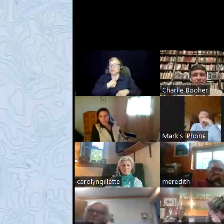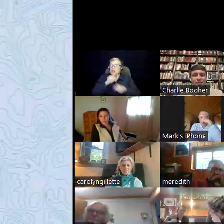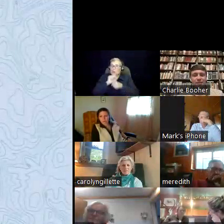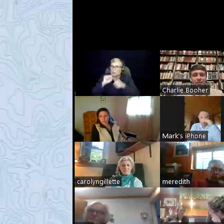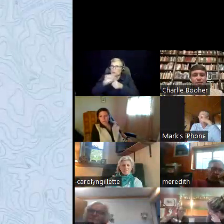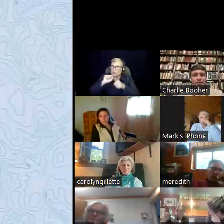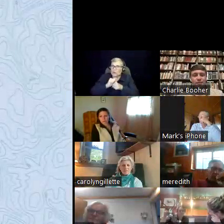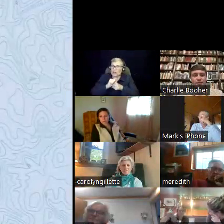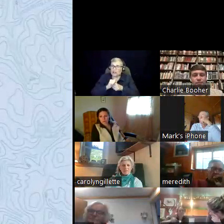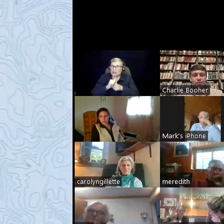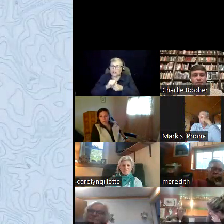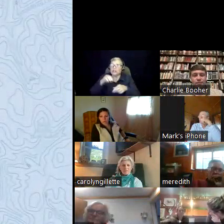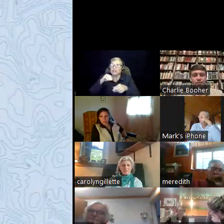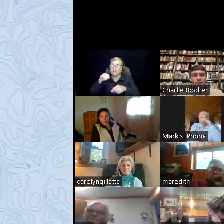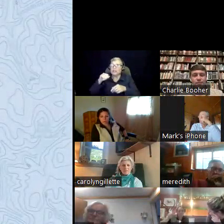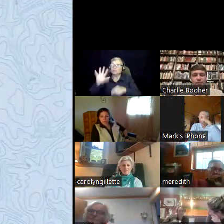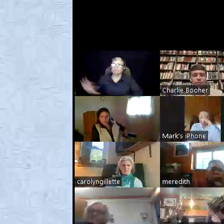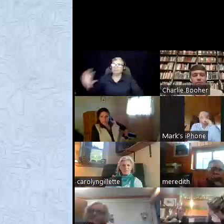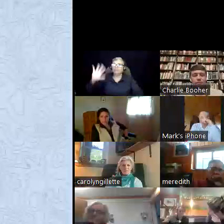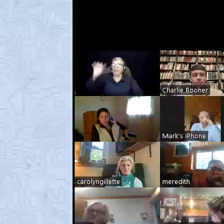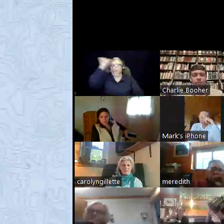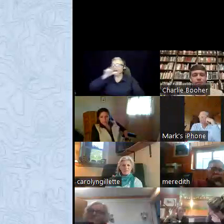extensively in parts of Africa.